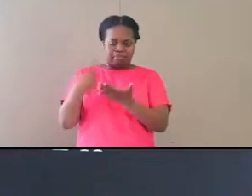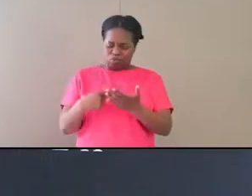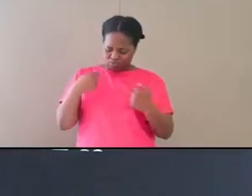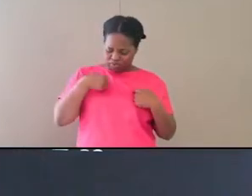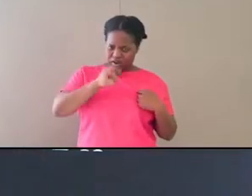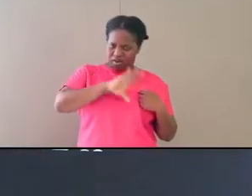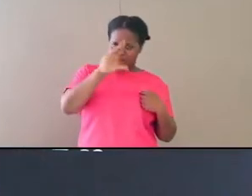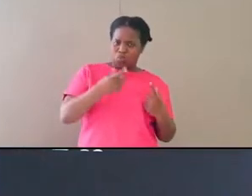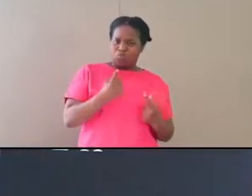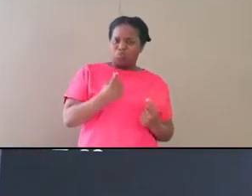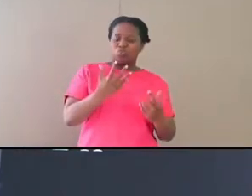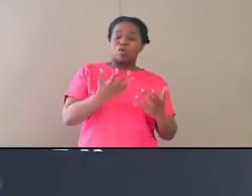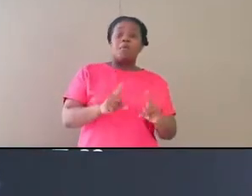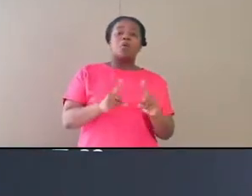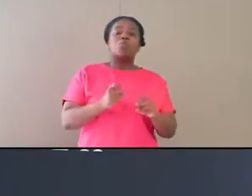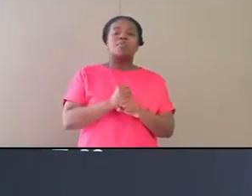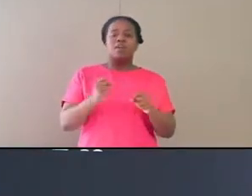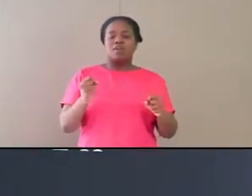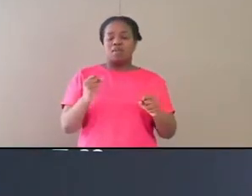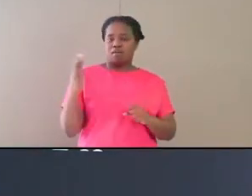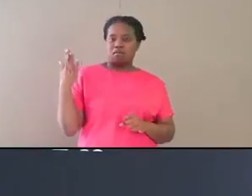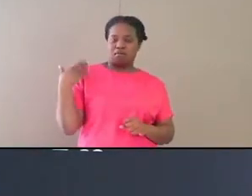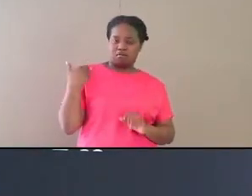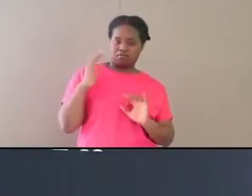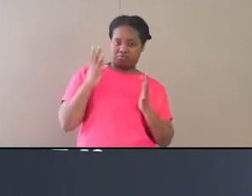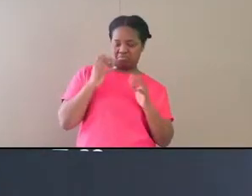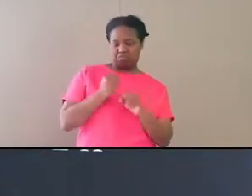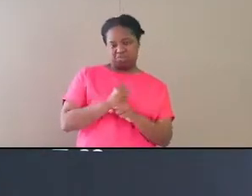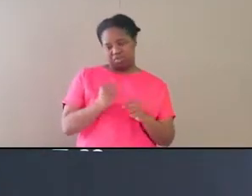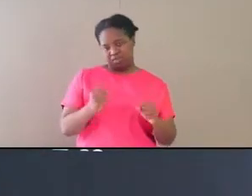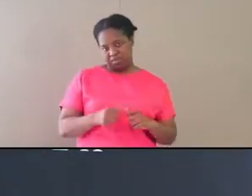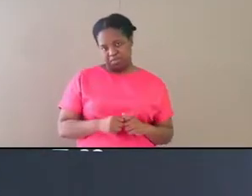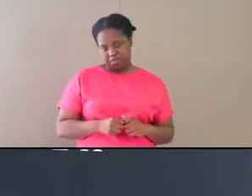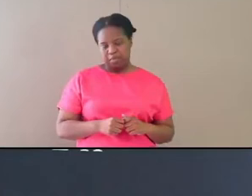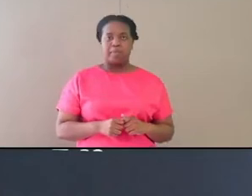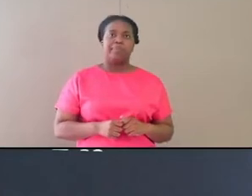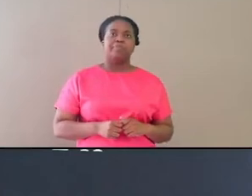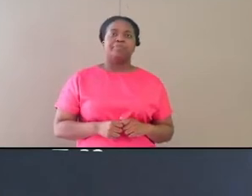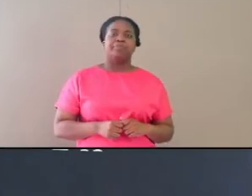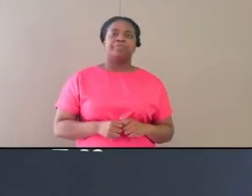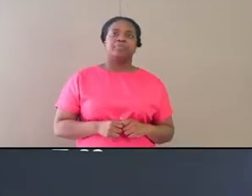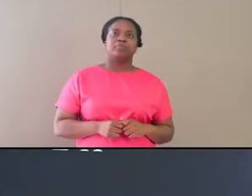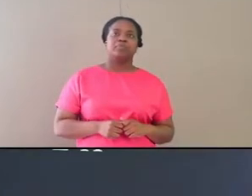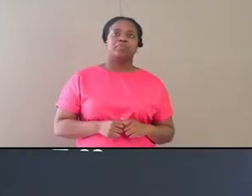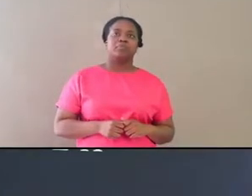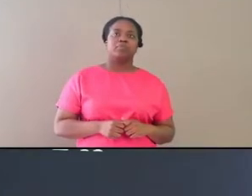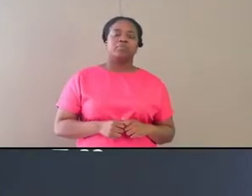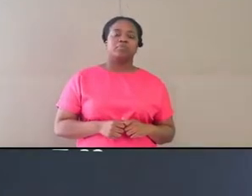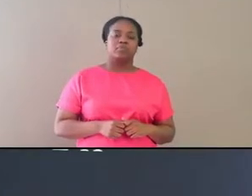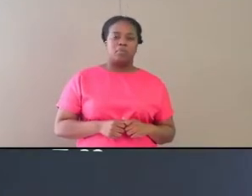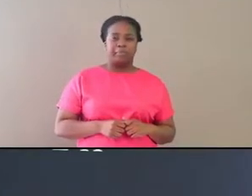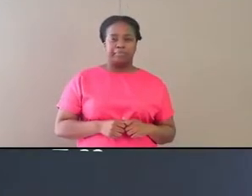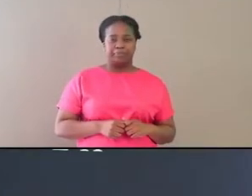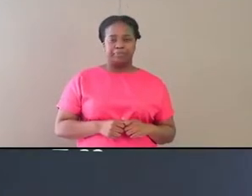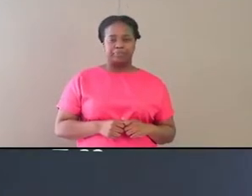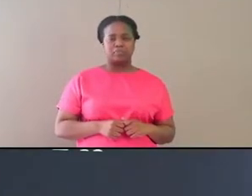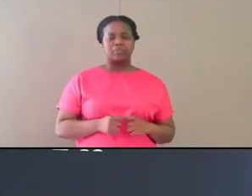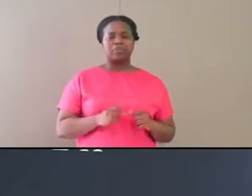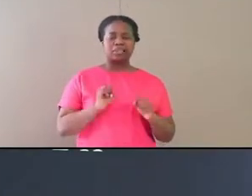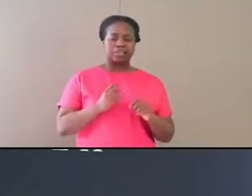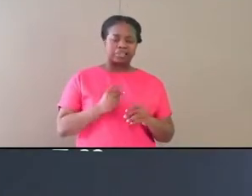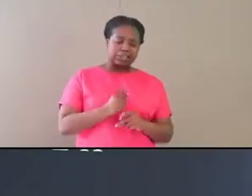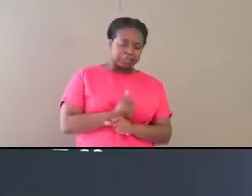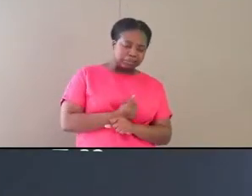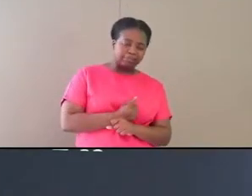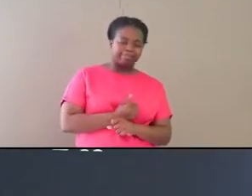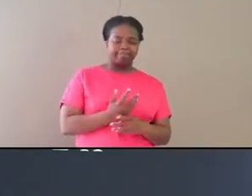But we don't often enough say that to ourselves. Then, of course, there has been a few blips on this